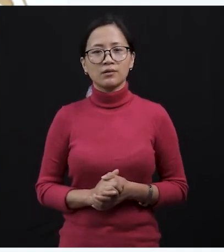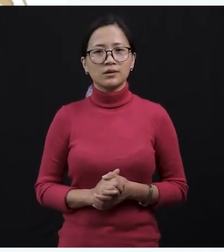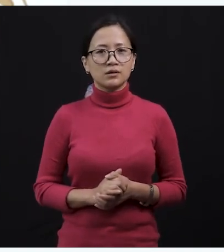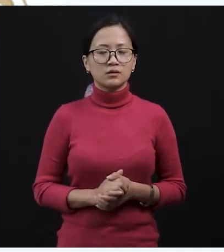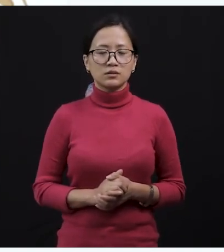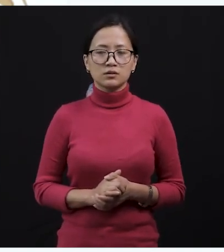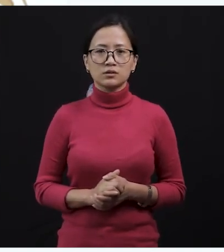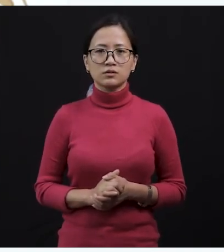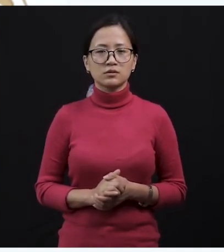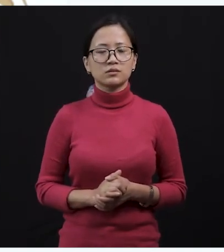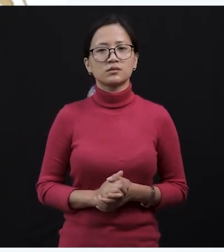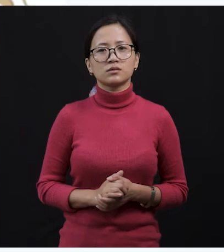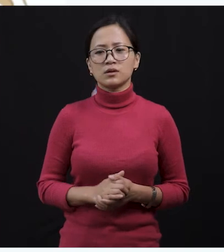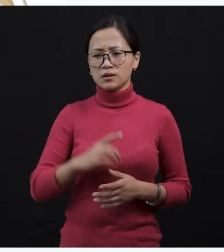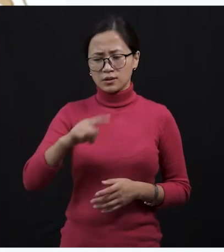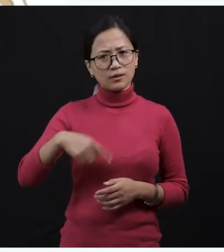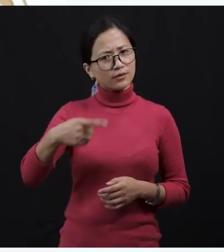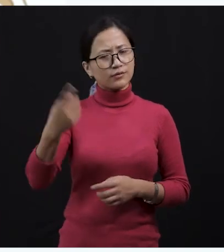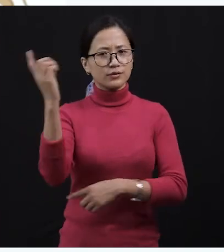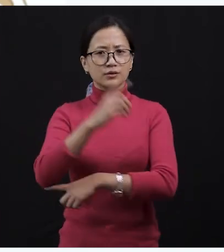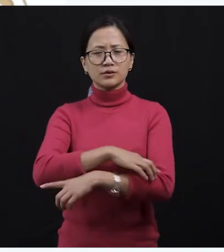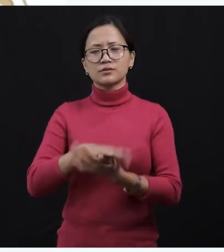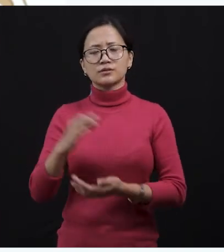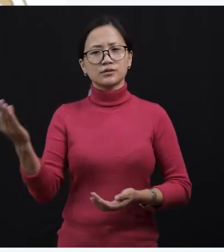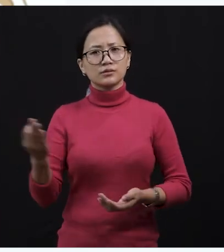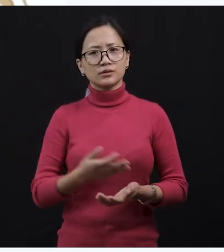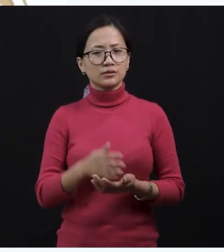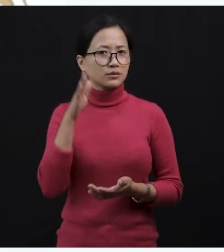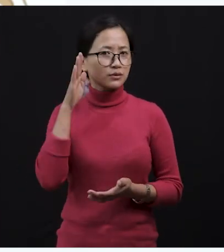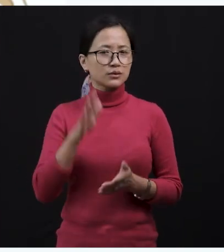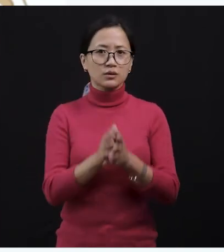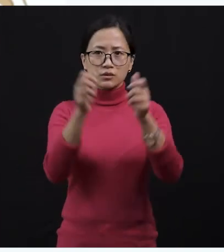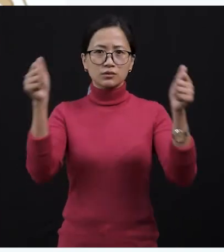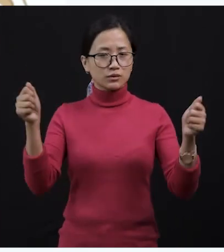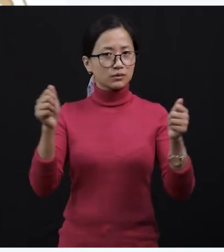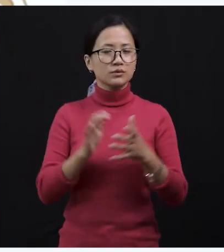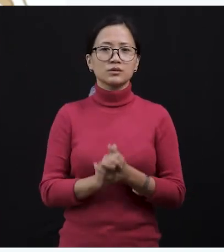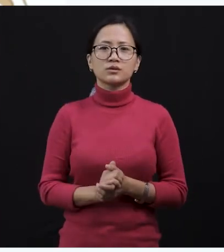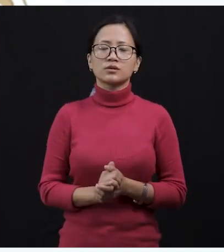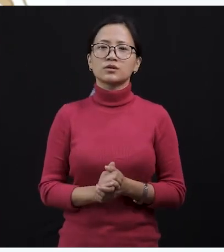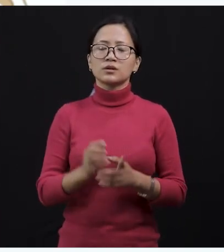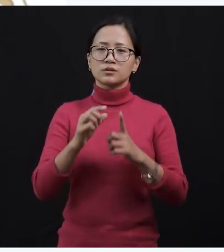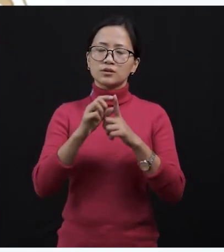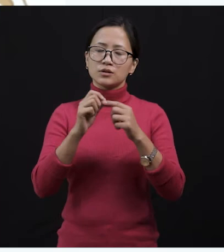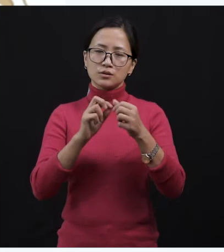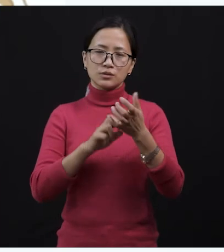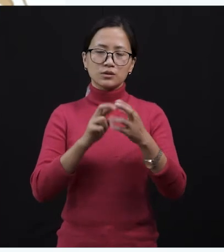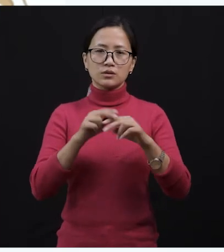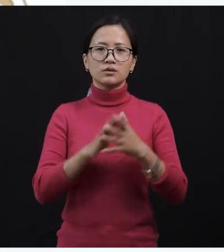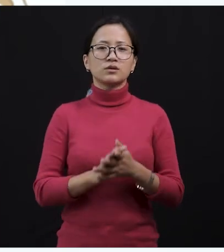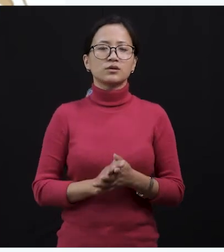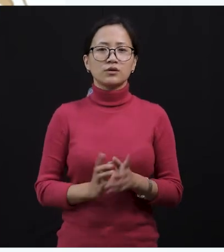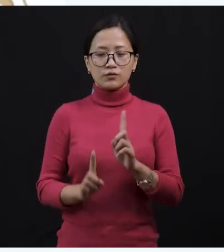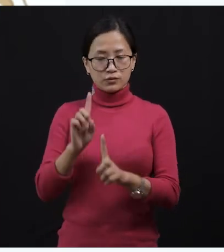Now, every day in news, we are hearing the news of depletion of flora